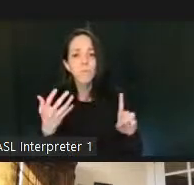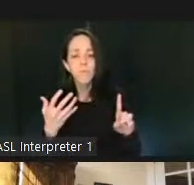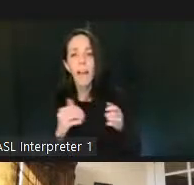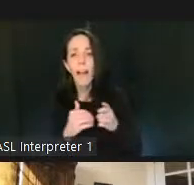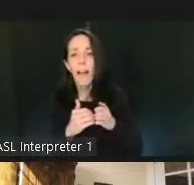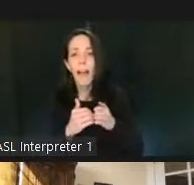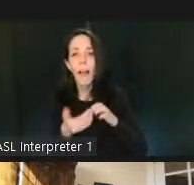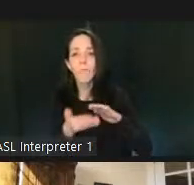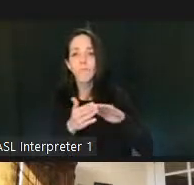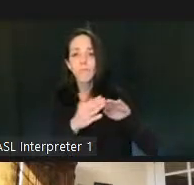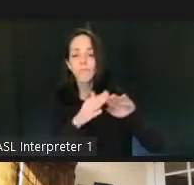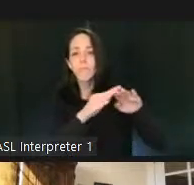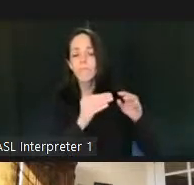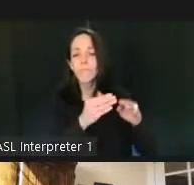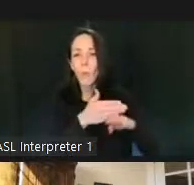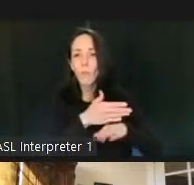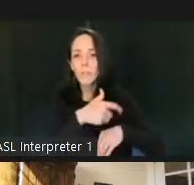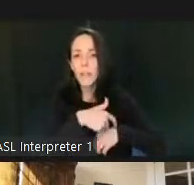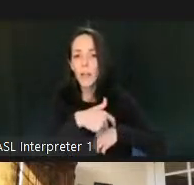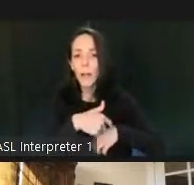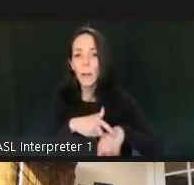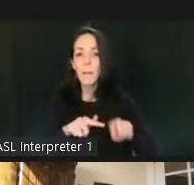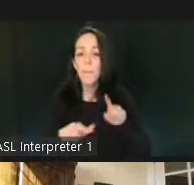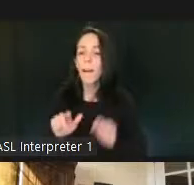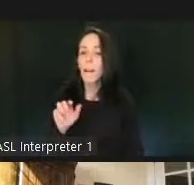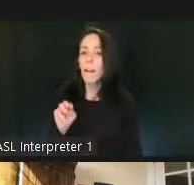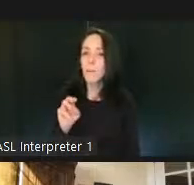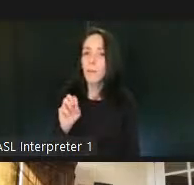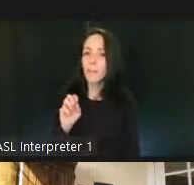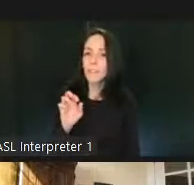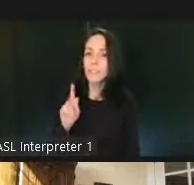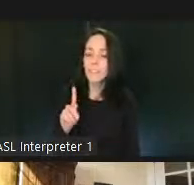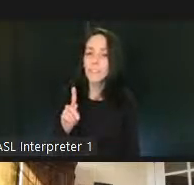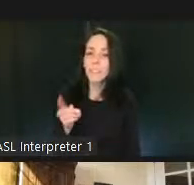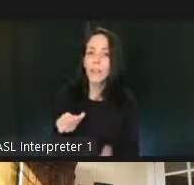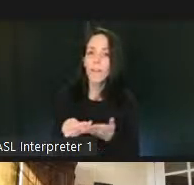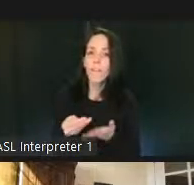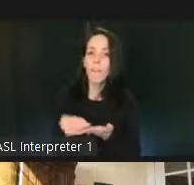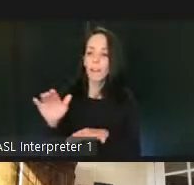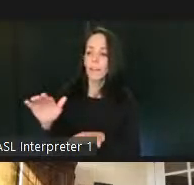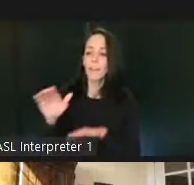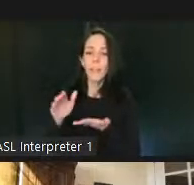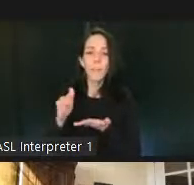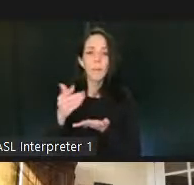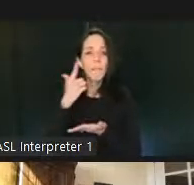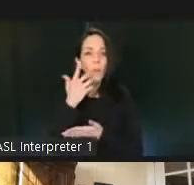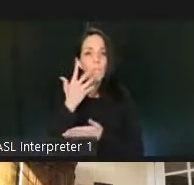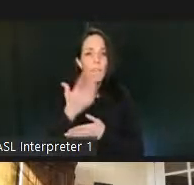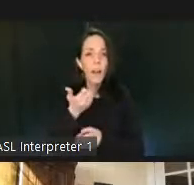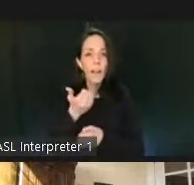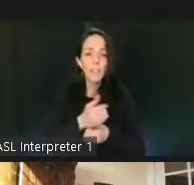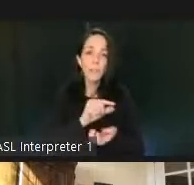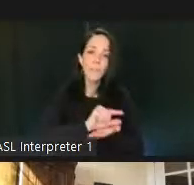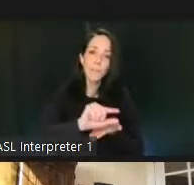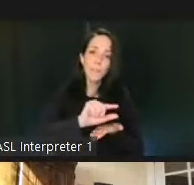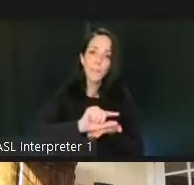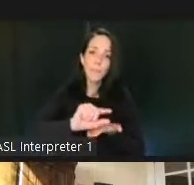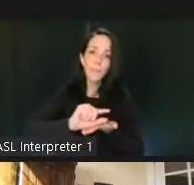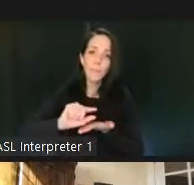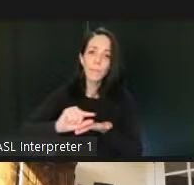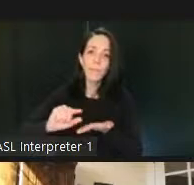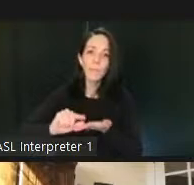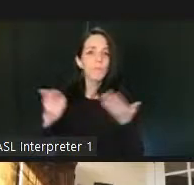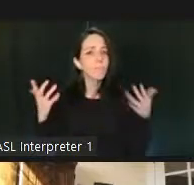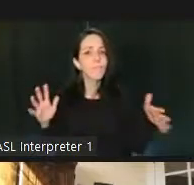over time. But yeah, the MSTIP funds sort of came in that 5-year period, have been expended, and then that's the extent